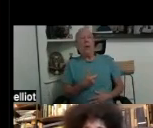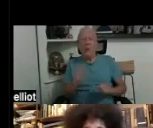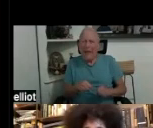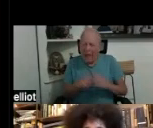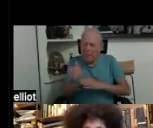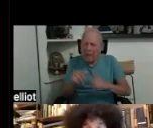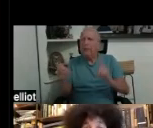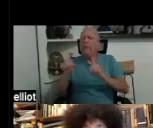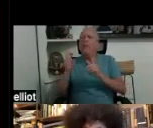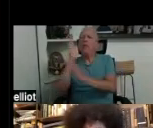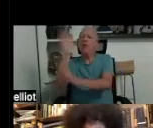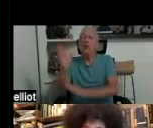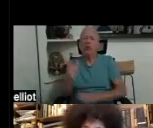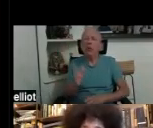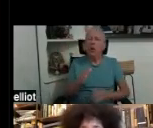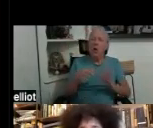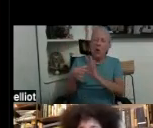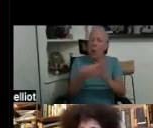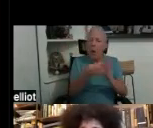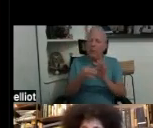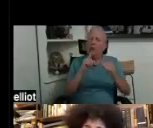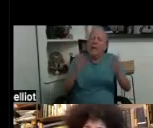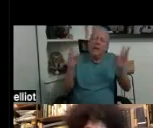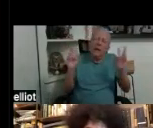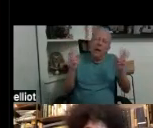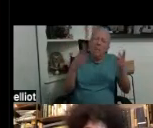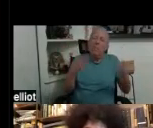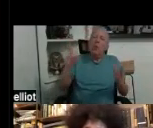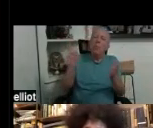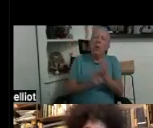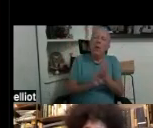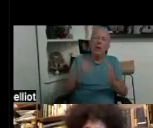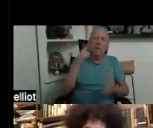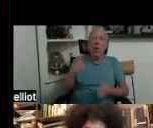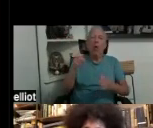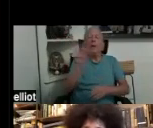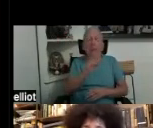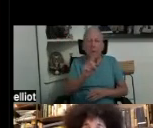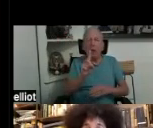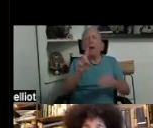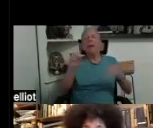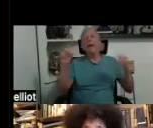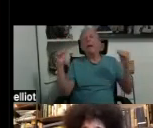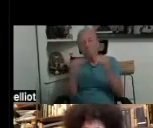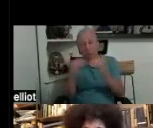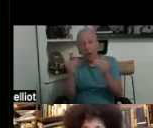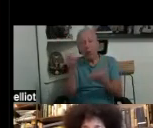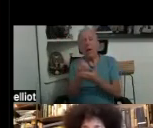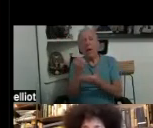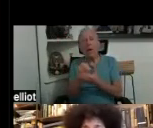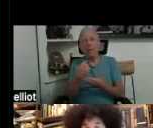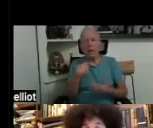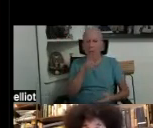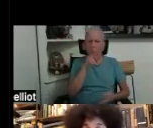alternative, they're a blueprint for a democratic, fair, and people powered economy. By following the